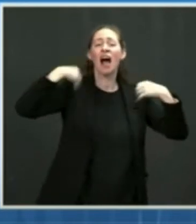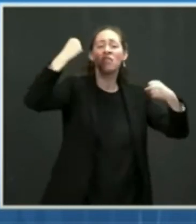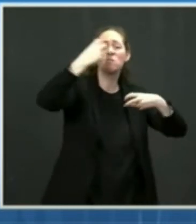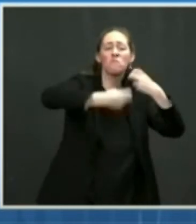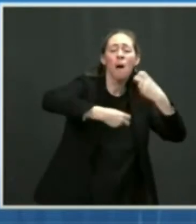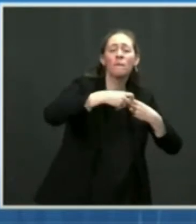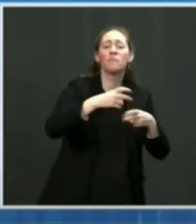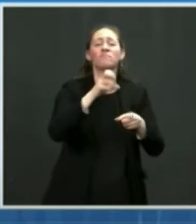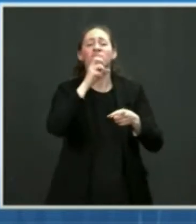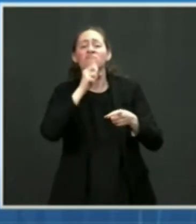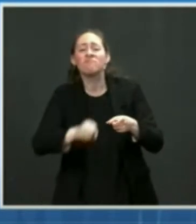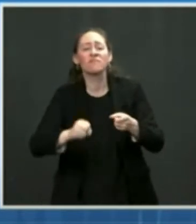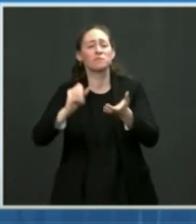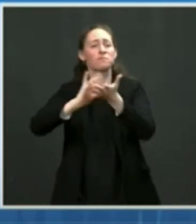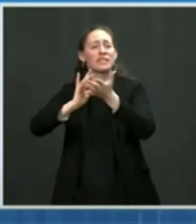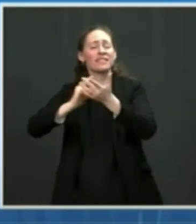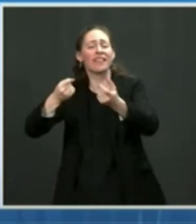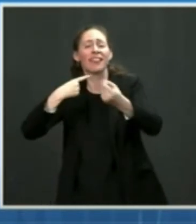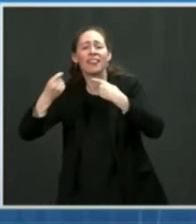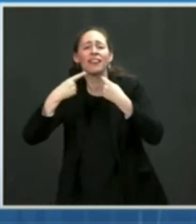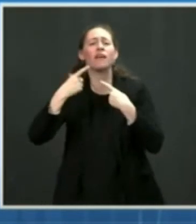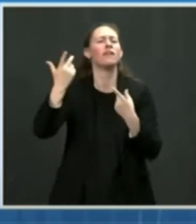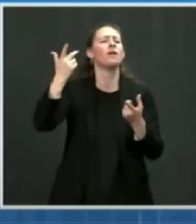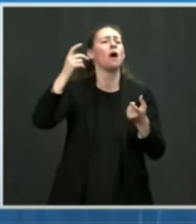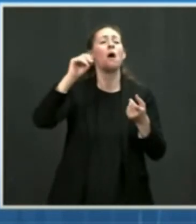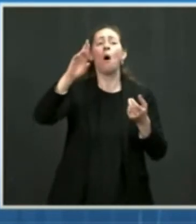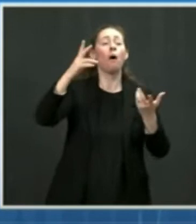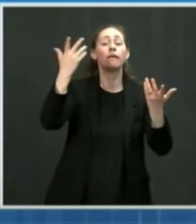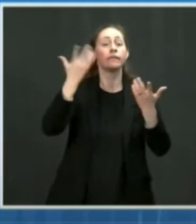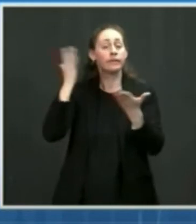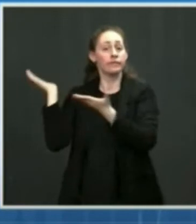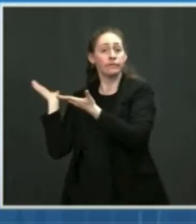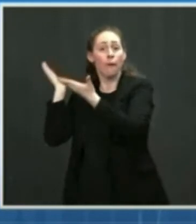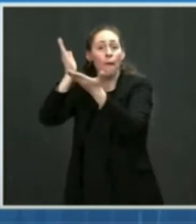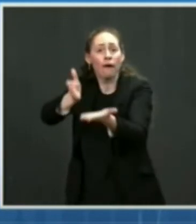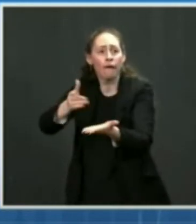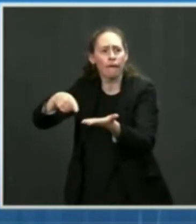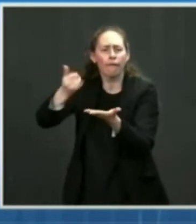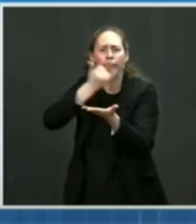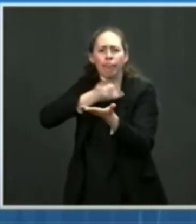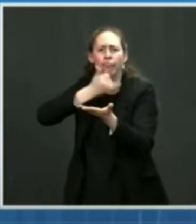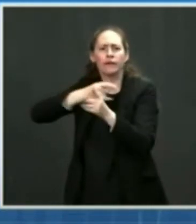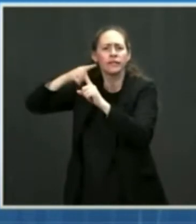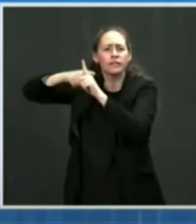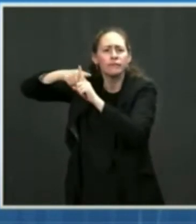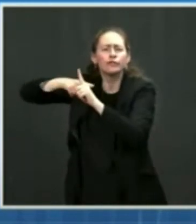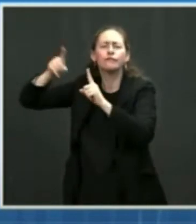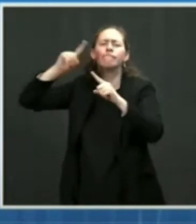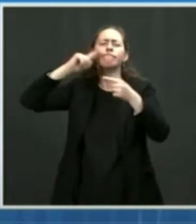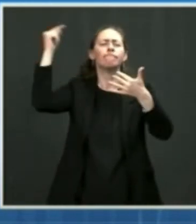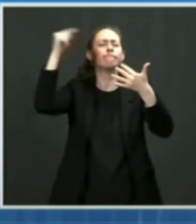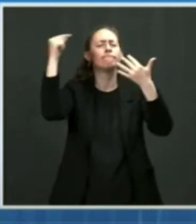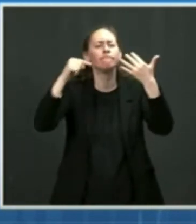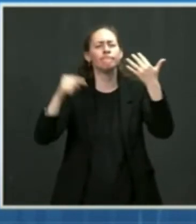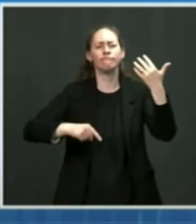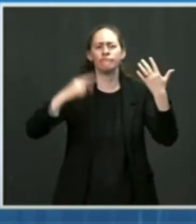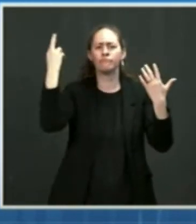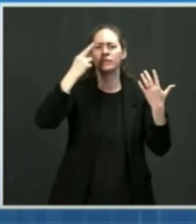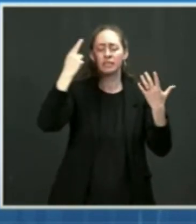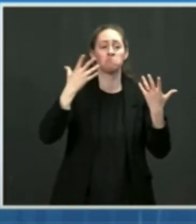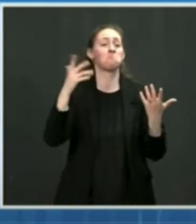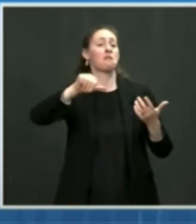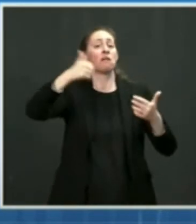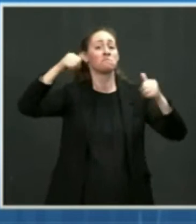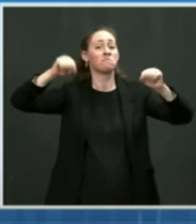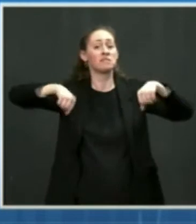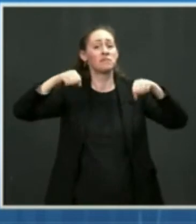something wrong with the vaccine, storage, delivery, composition. Secondary vaccine failure may occur when